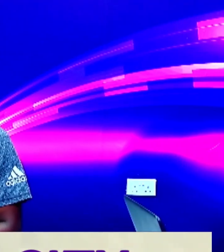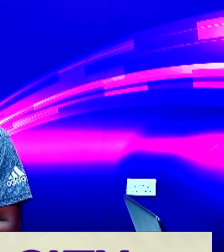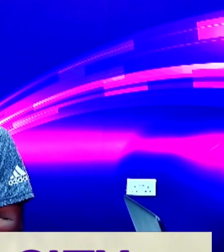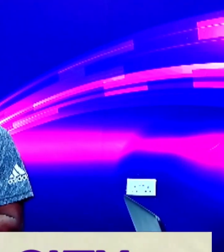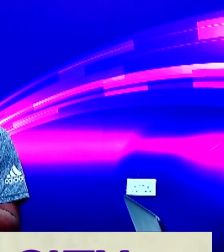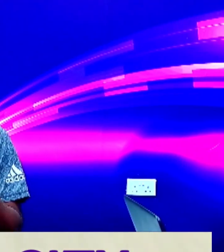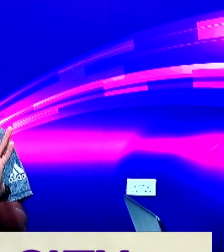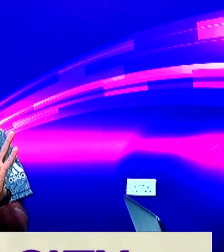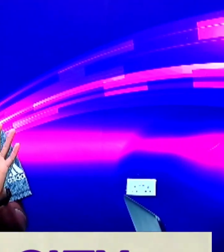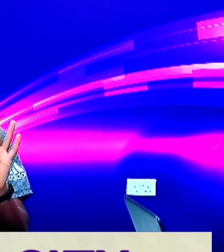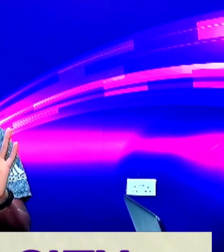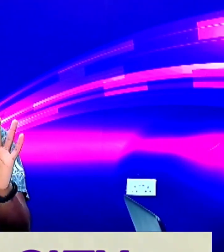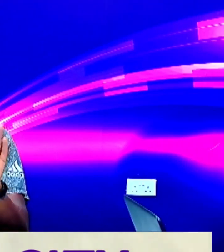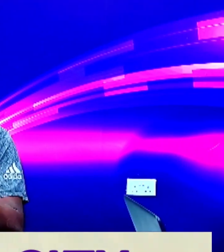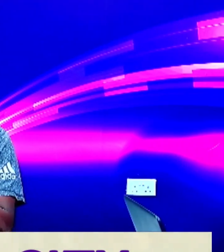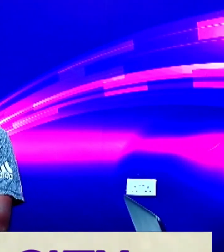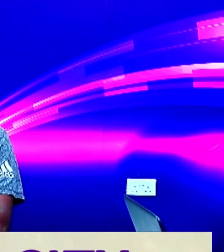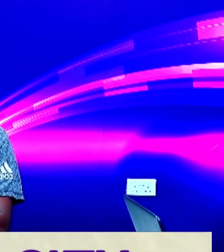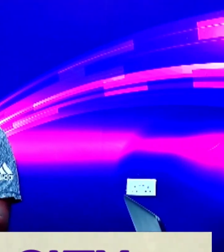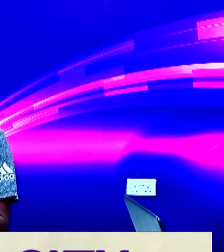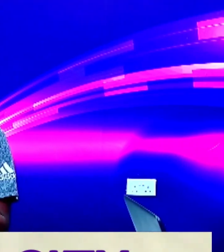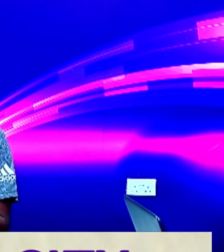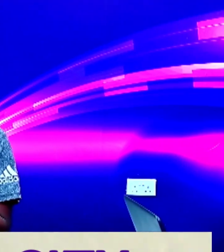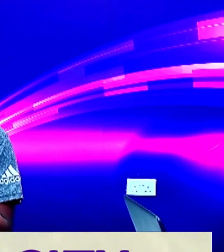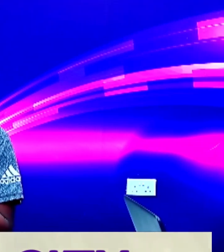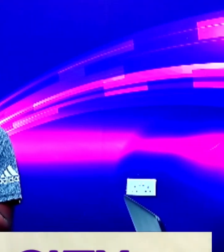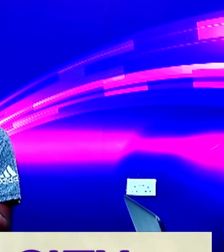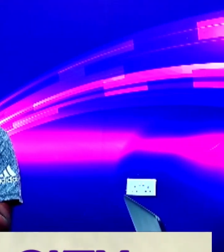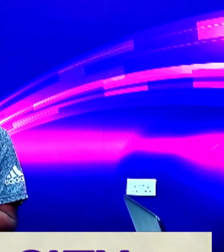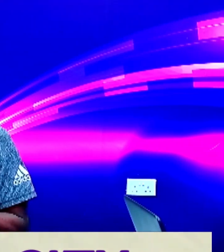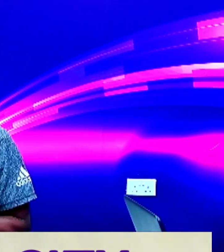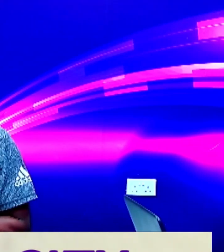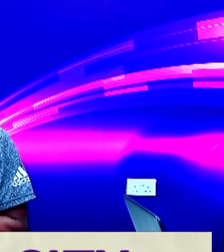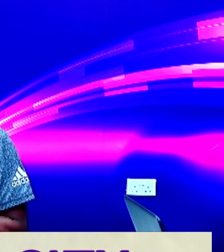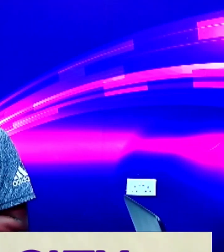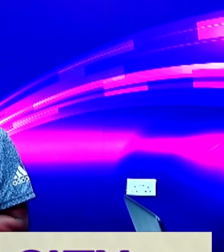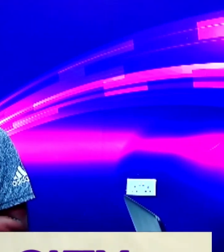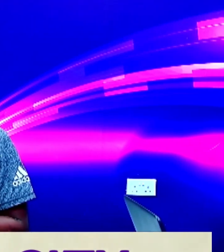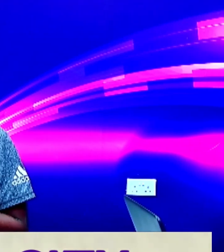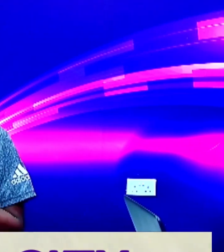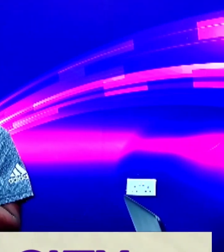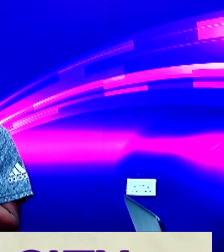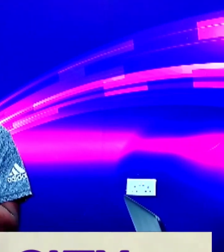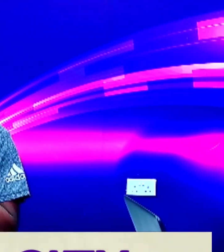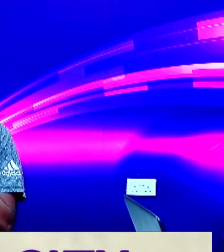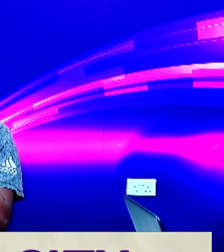For me personally, I know the format is 4-3-3, similar to the Congo. So I feel